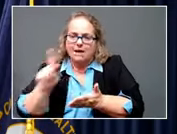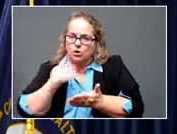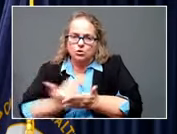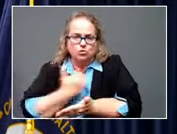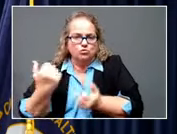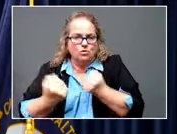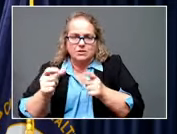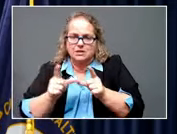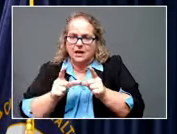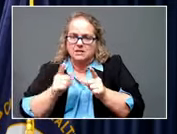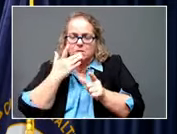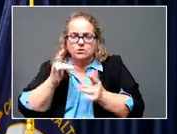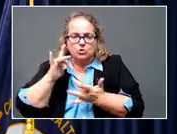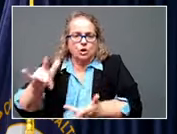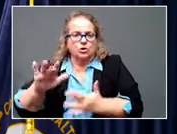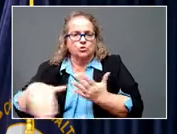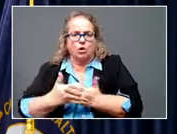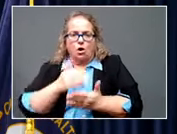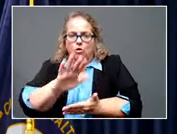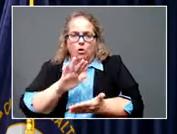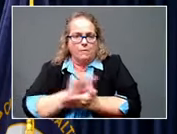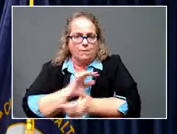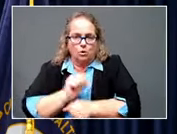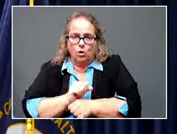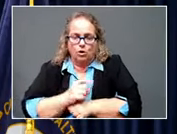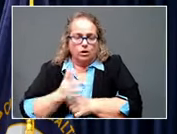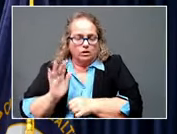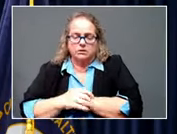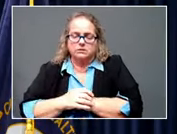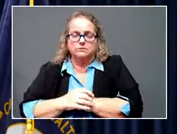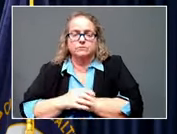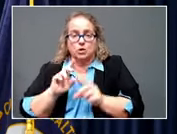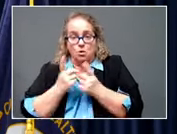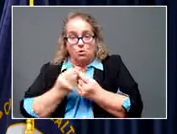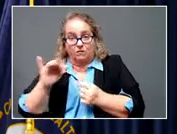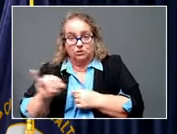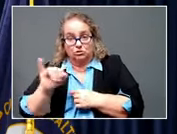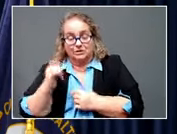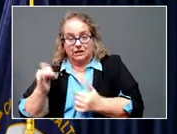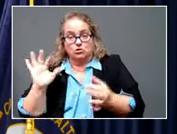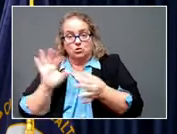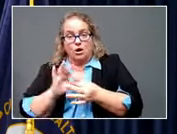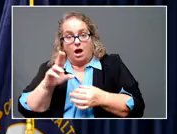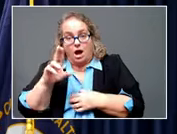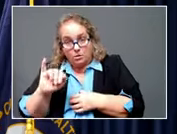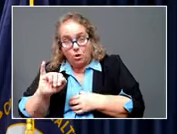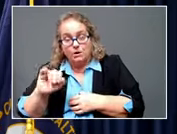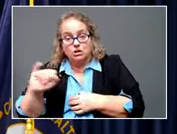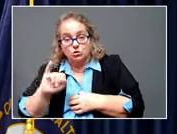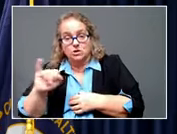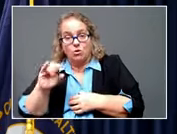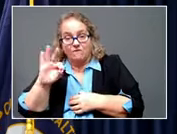took all of your documentation. Department of Insurance is joining the unemployment insurance officials and Transportation Cabinet